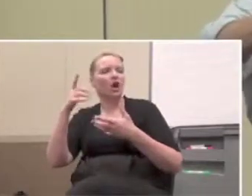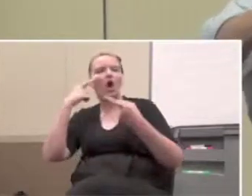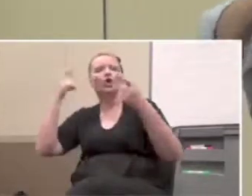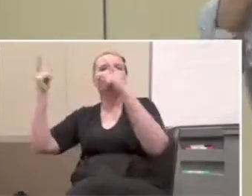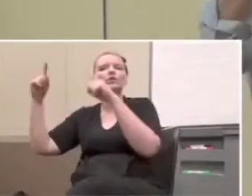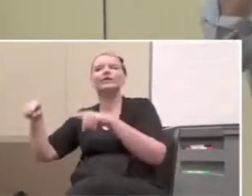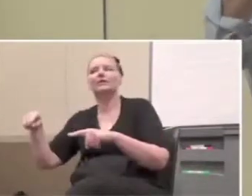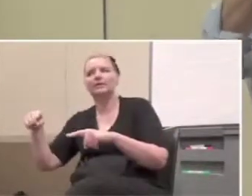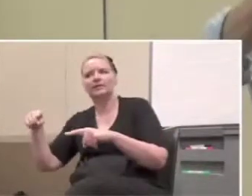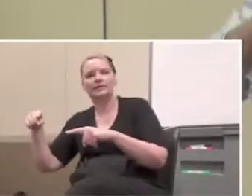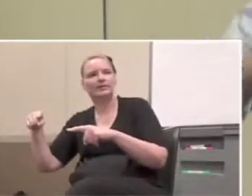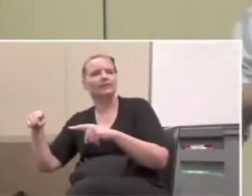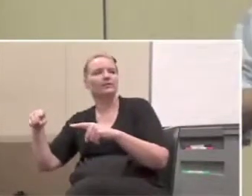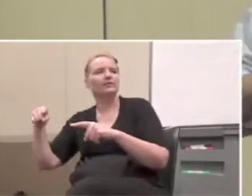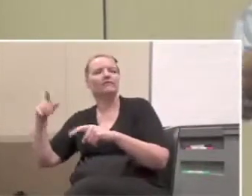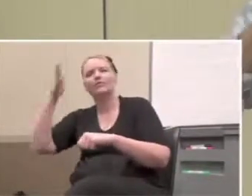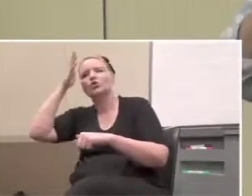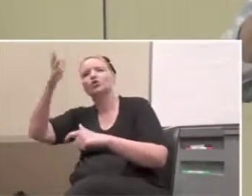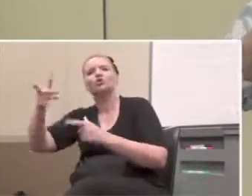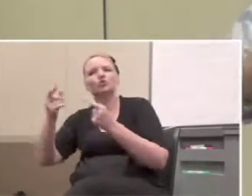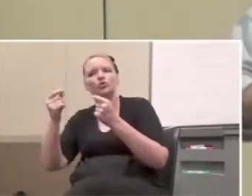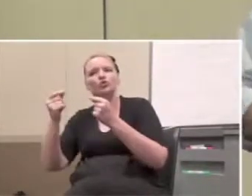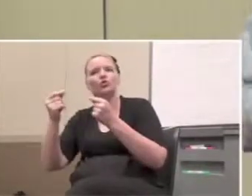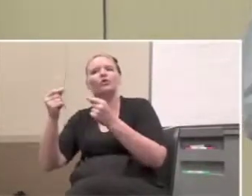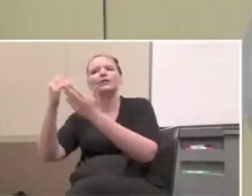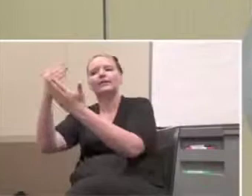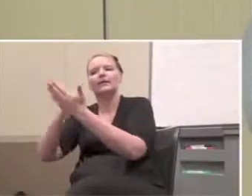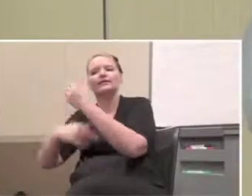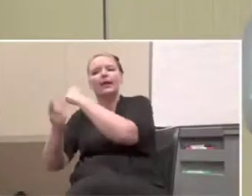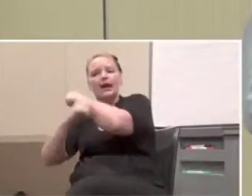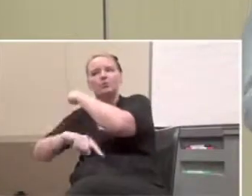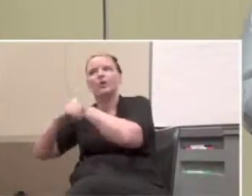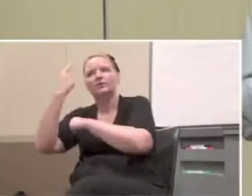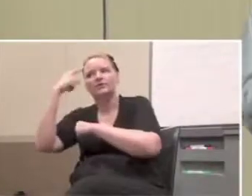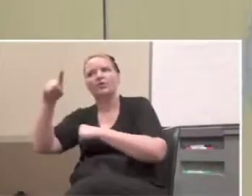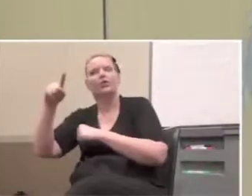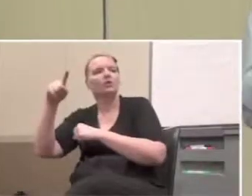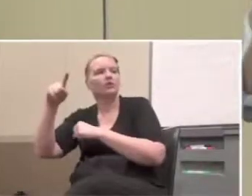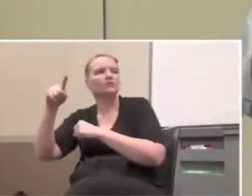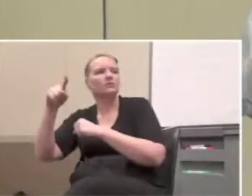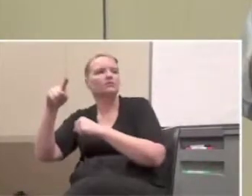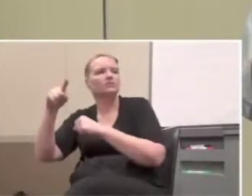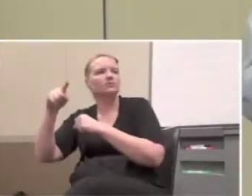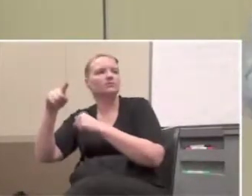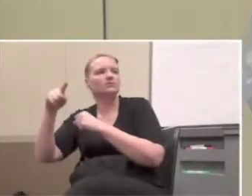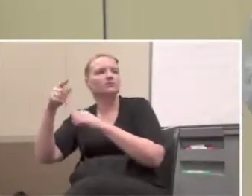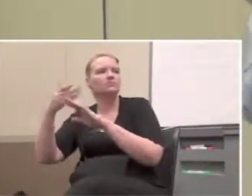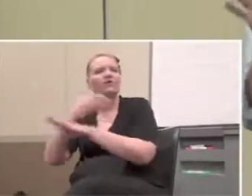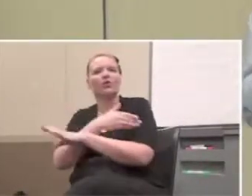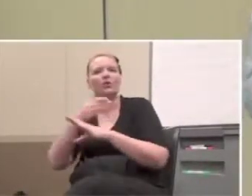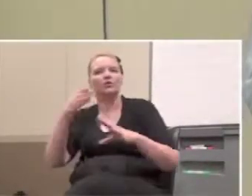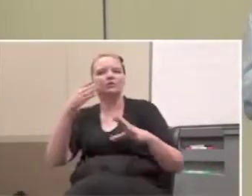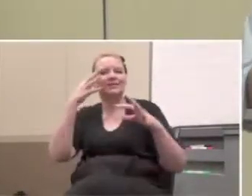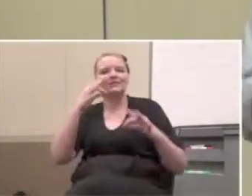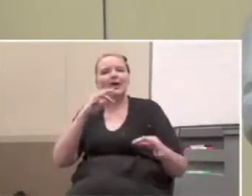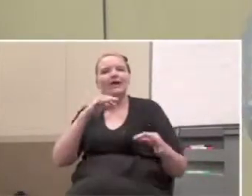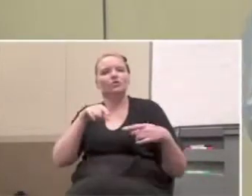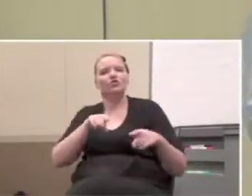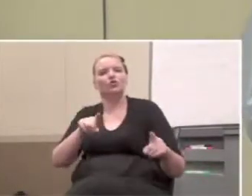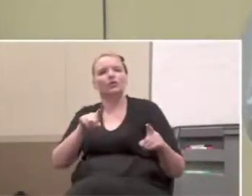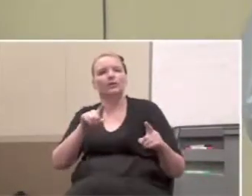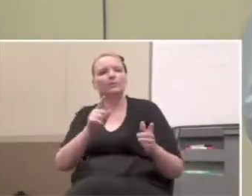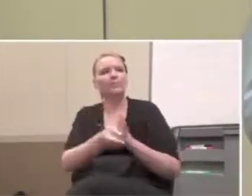conduct that would list the consequences for the various transgressions, right? That then you could just refer to that and it takes the emotion out of it,